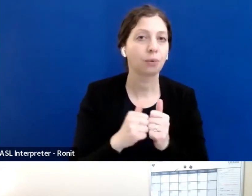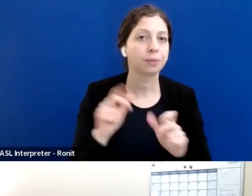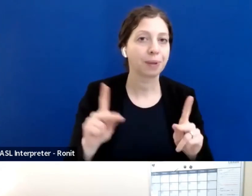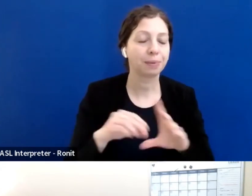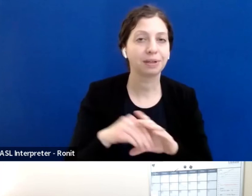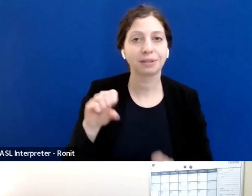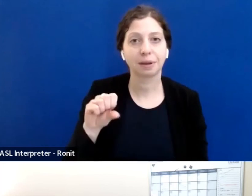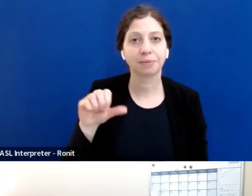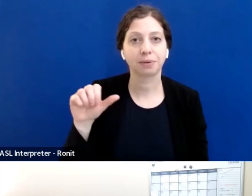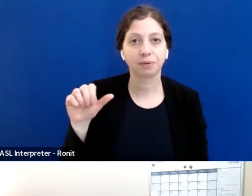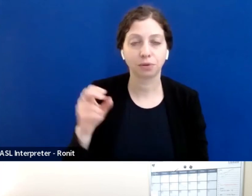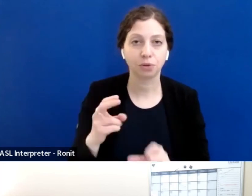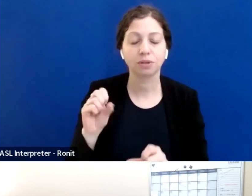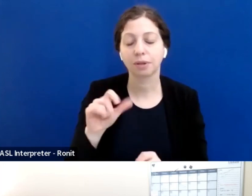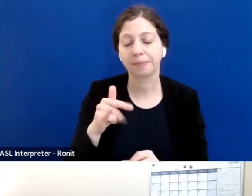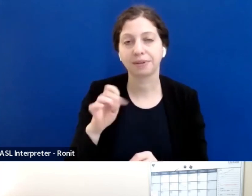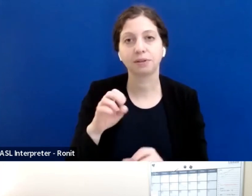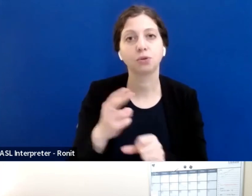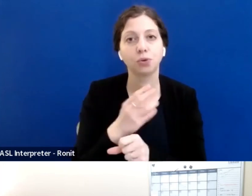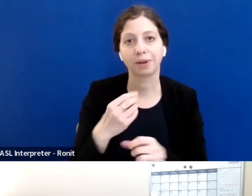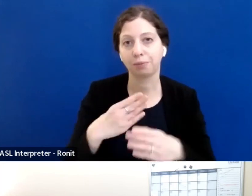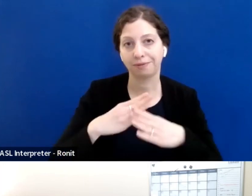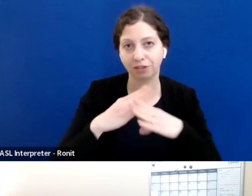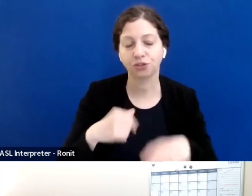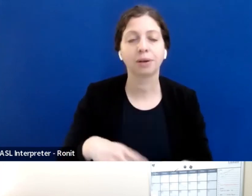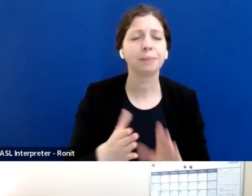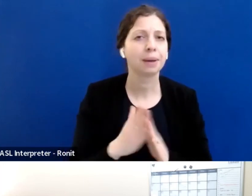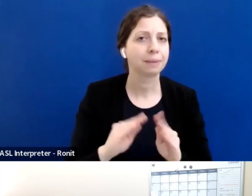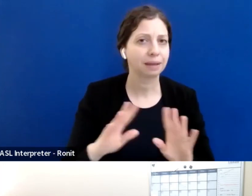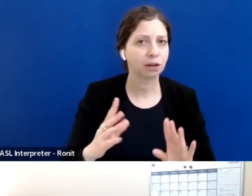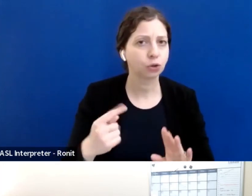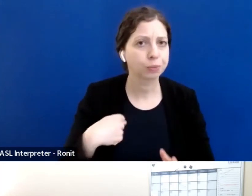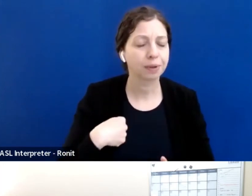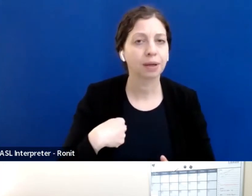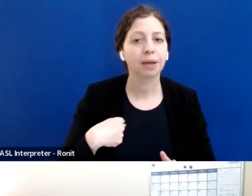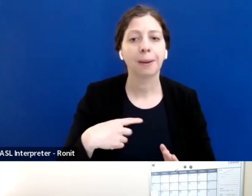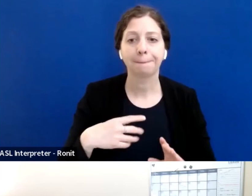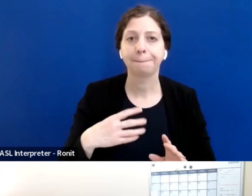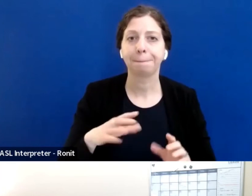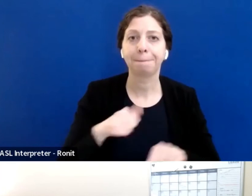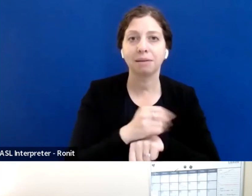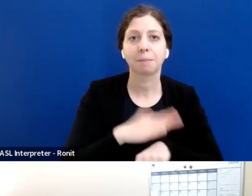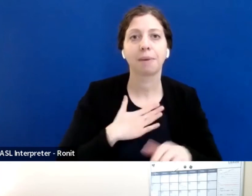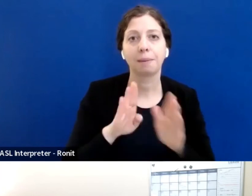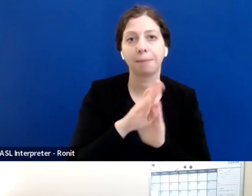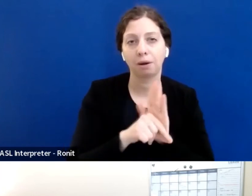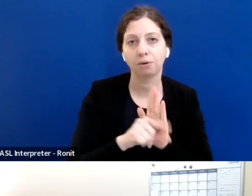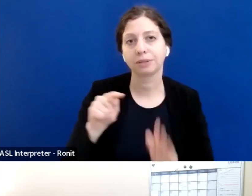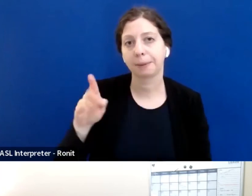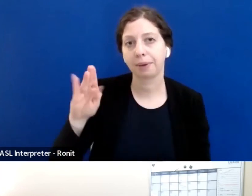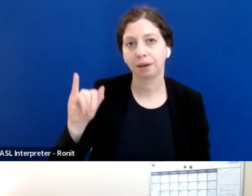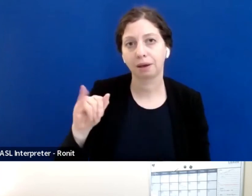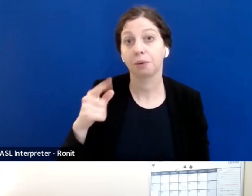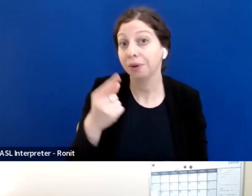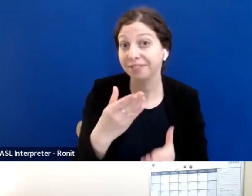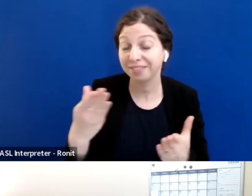substance use and prevention, it became clear to me, based on my background with Coleman, that TBI was one of those things